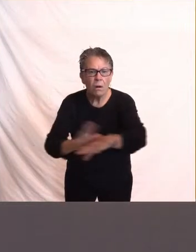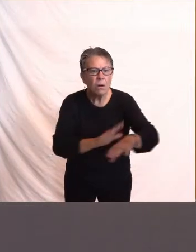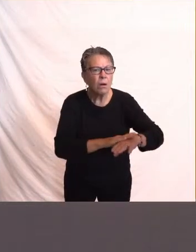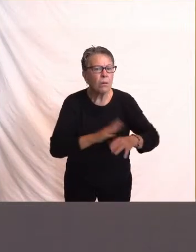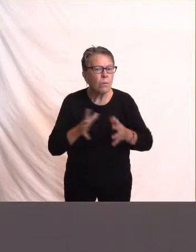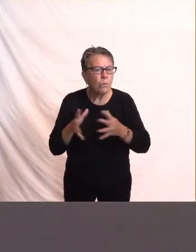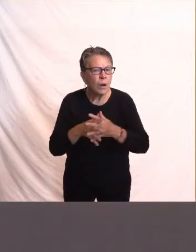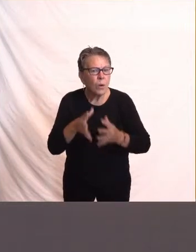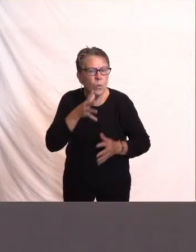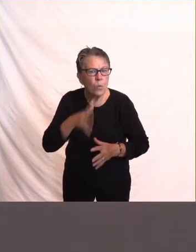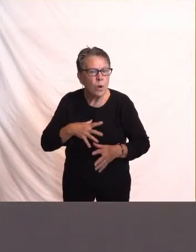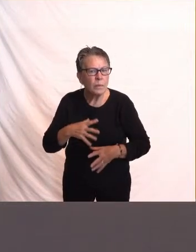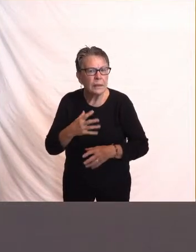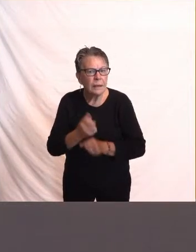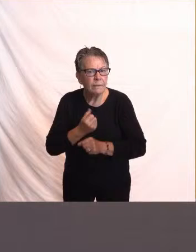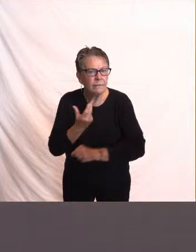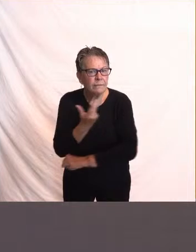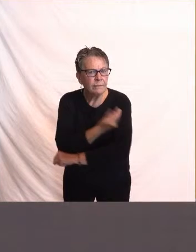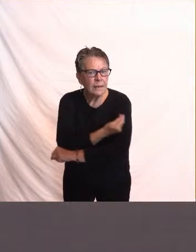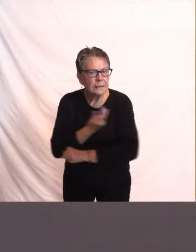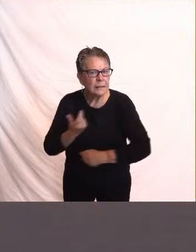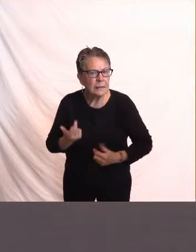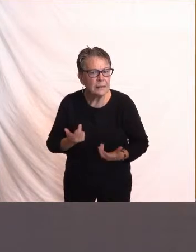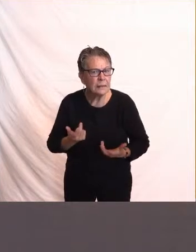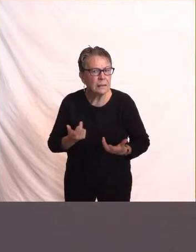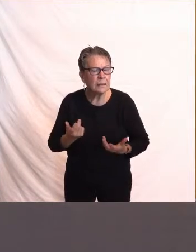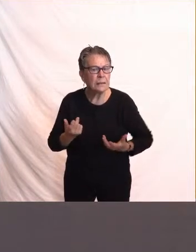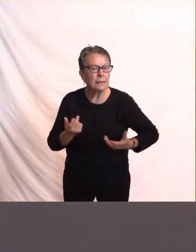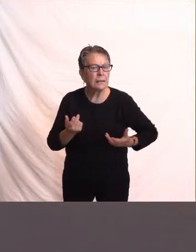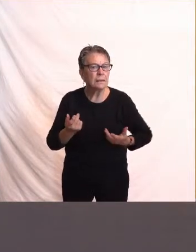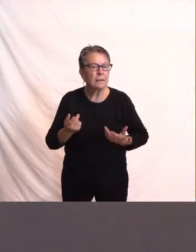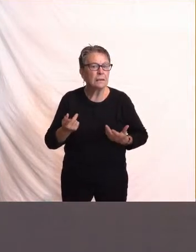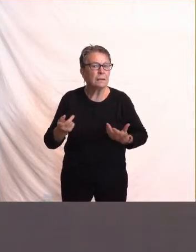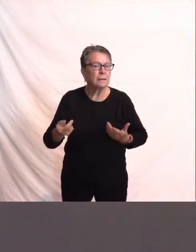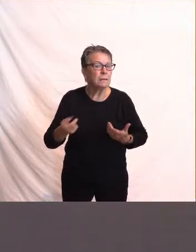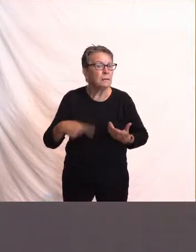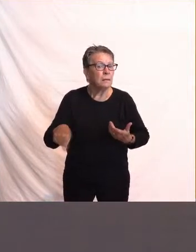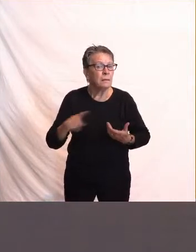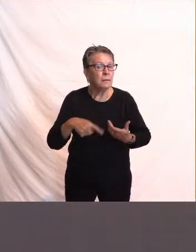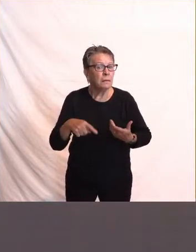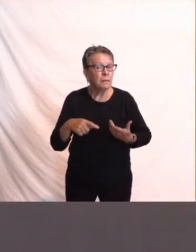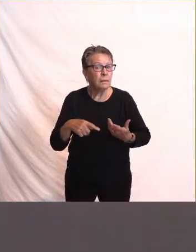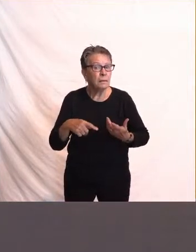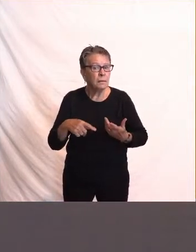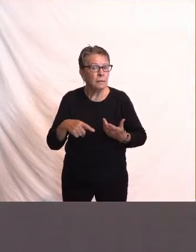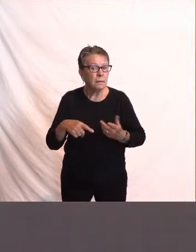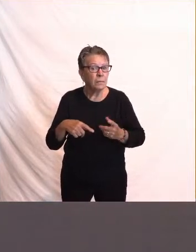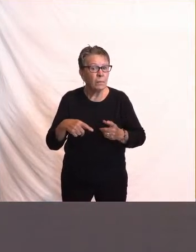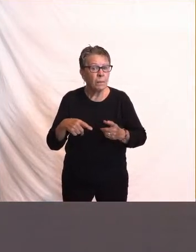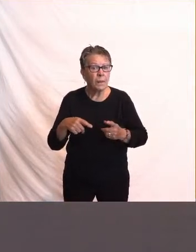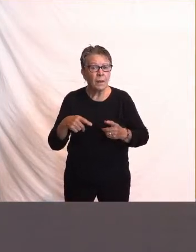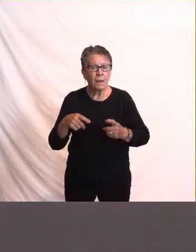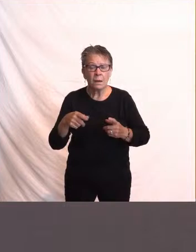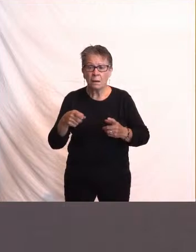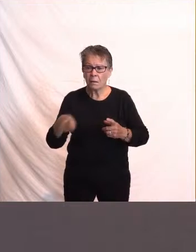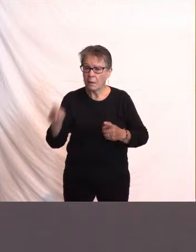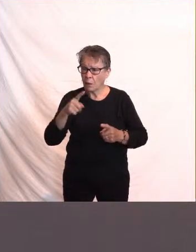be getting yet about being pregnant and also getting a COVID vaccine? Thank you.